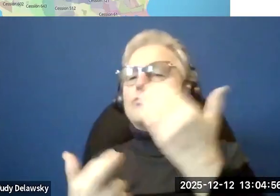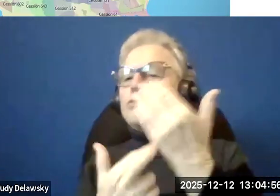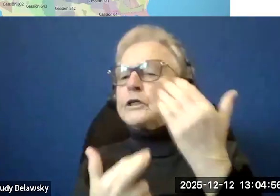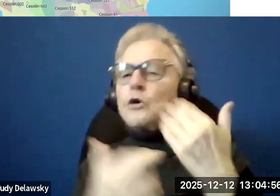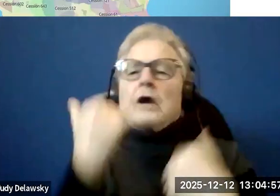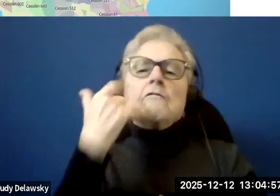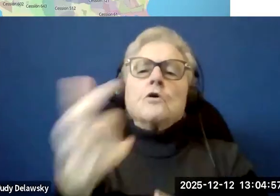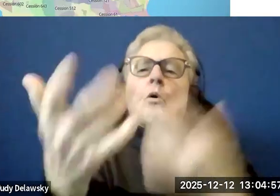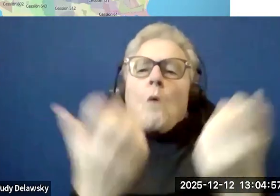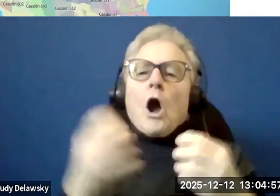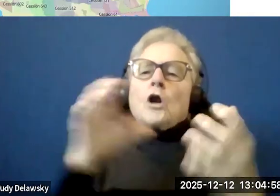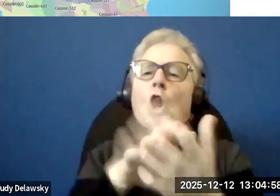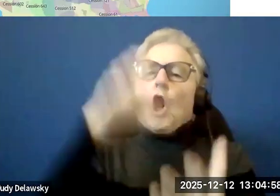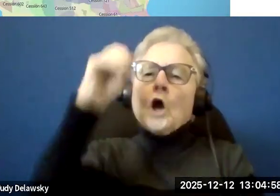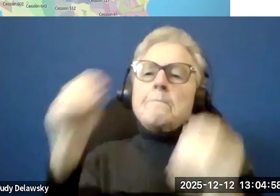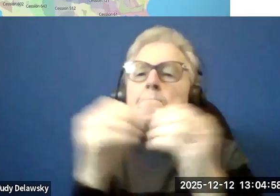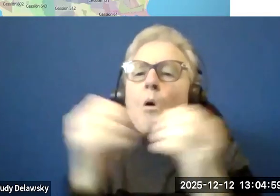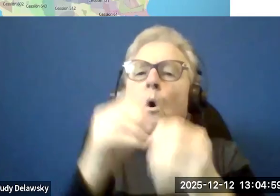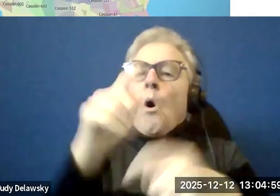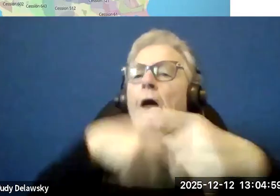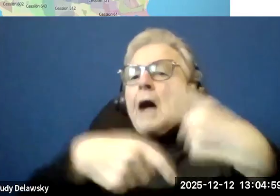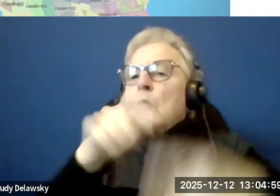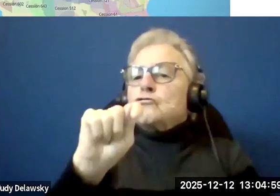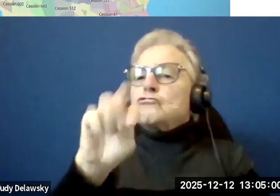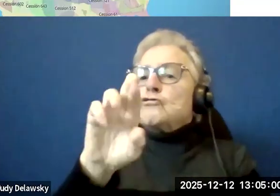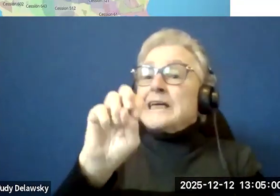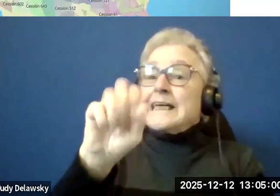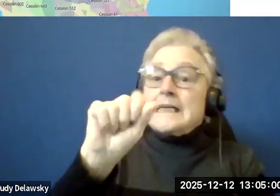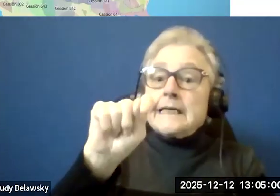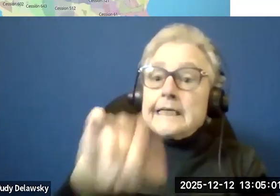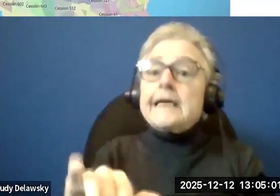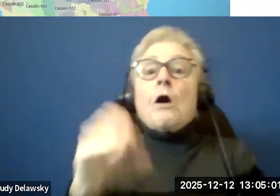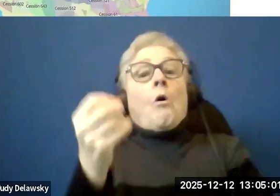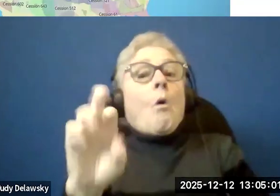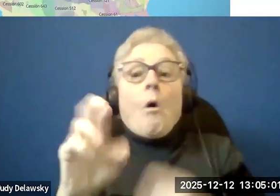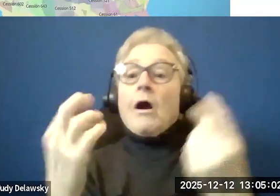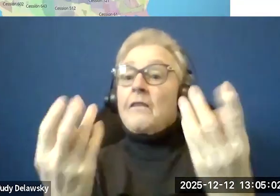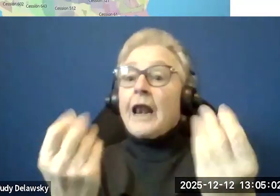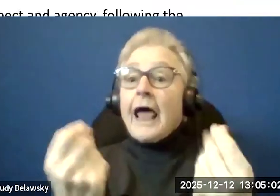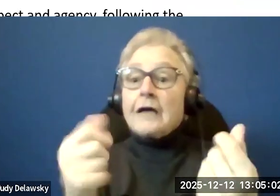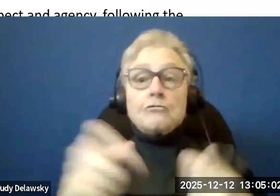about treaties or about the lands that you are living on. I always recommend it.